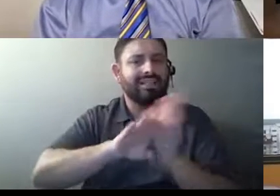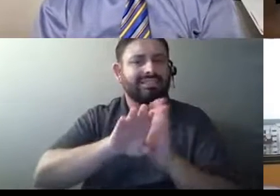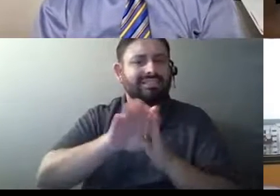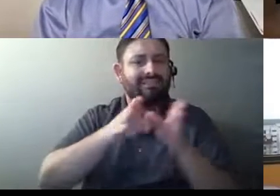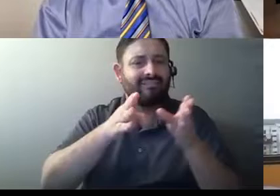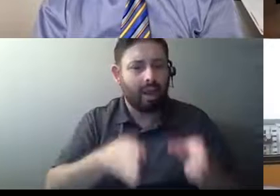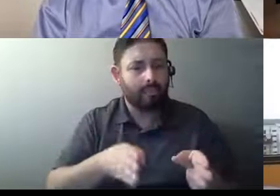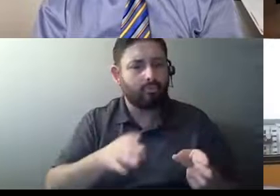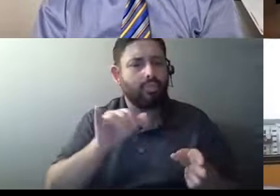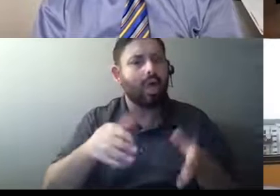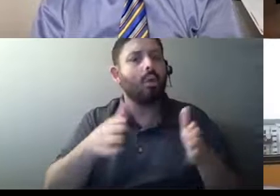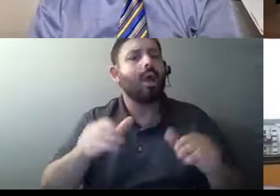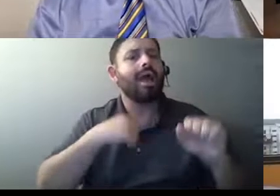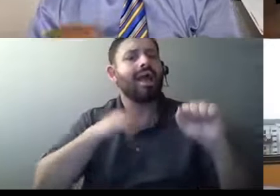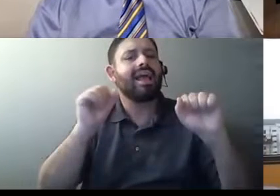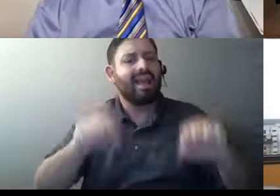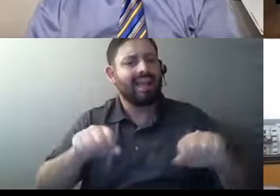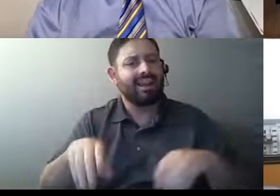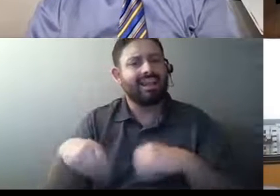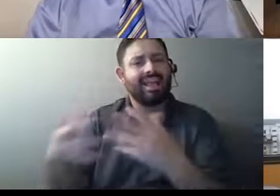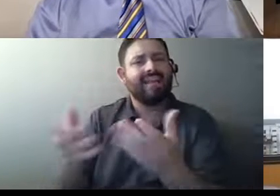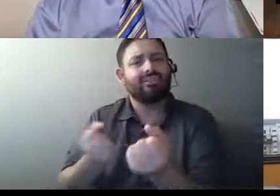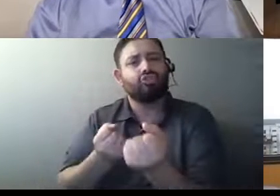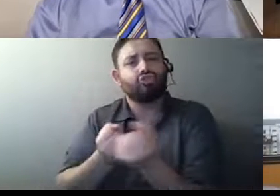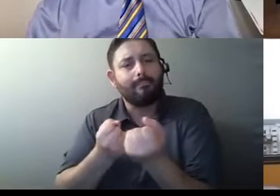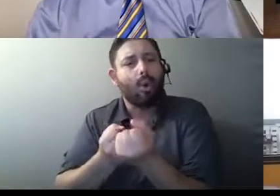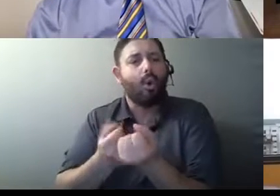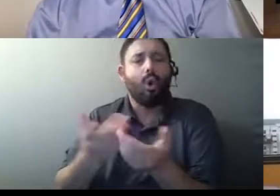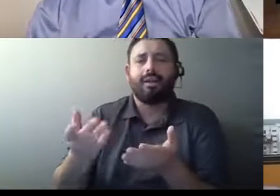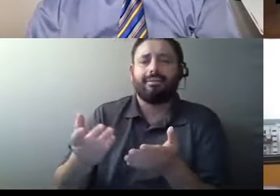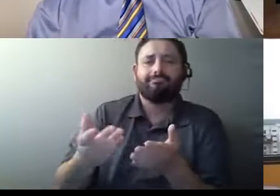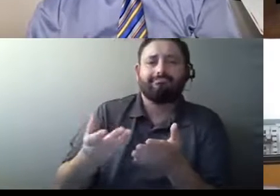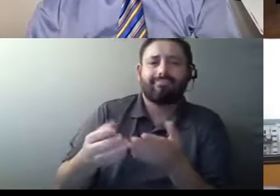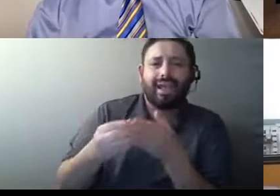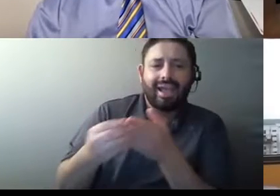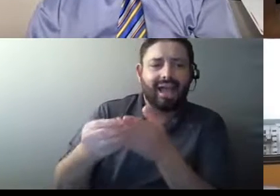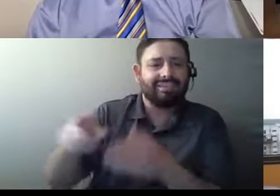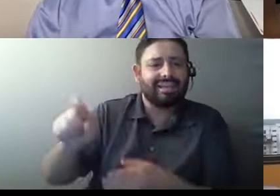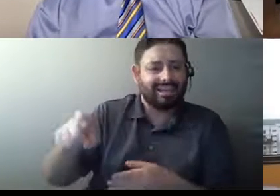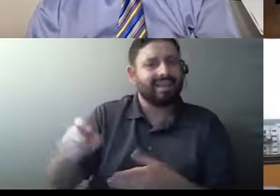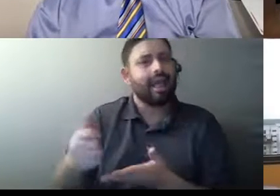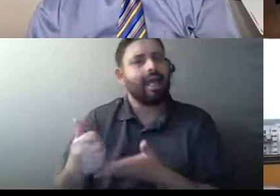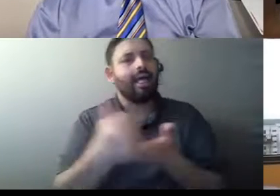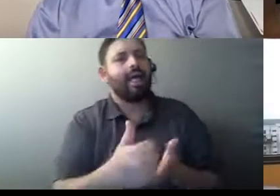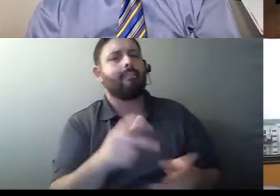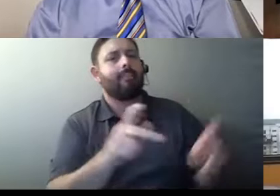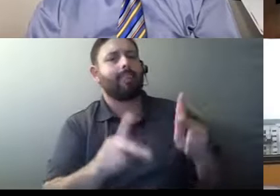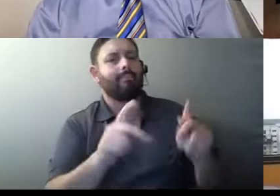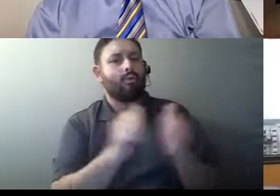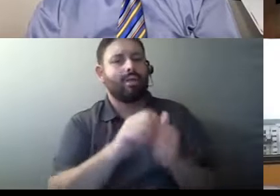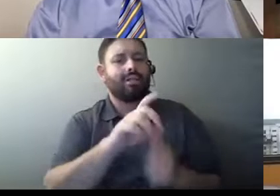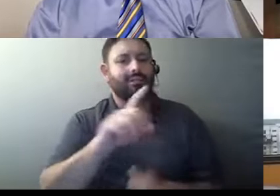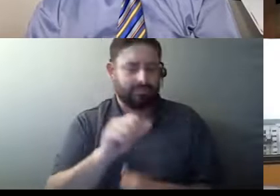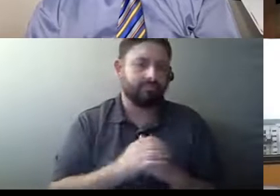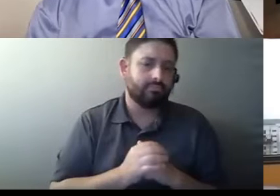that way we can give them the support and the guidance that they need to help people with disabilities. We have to